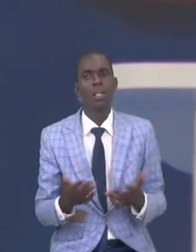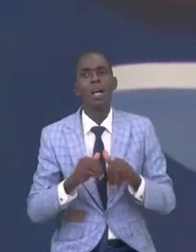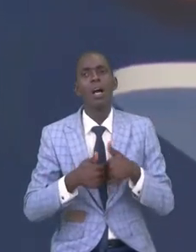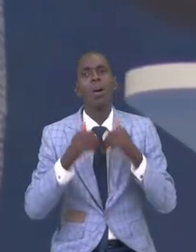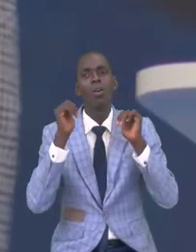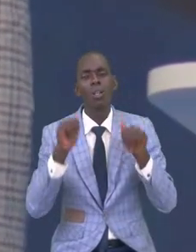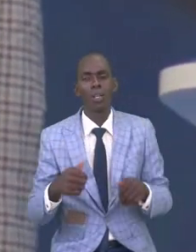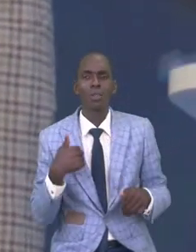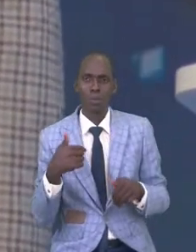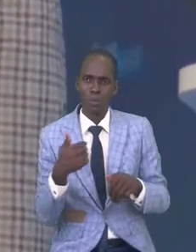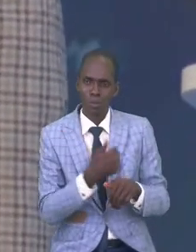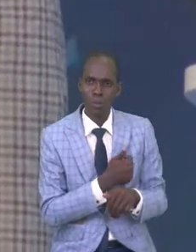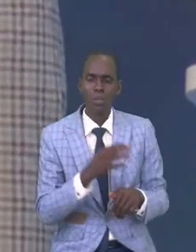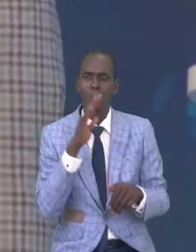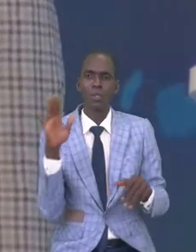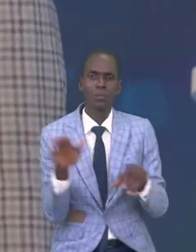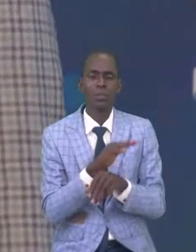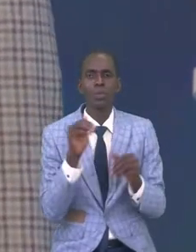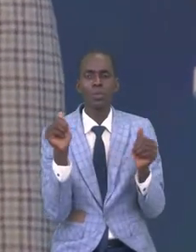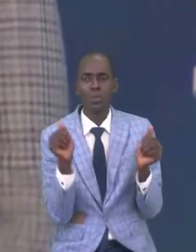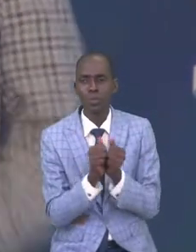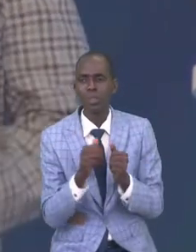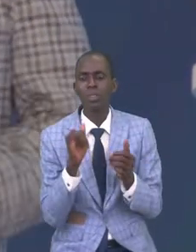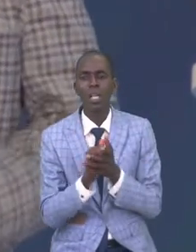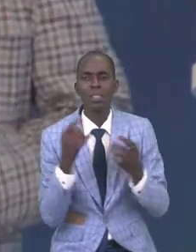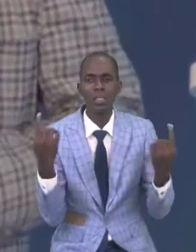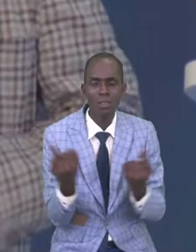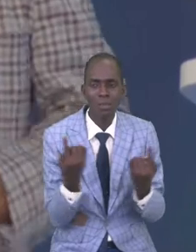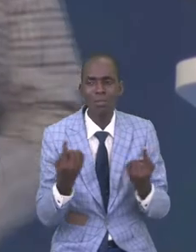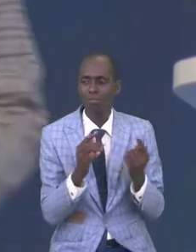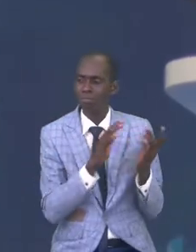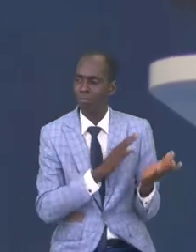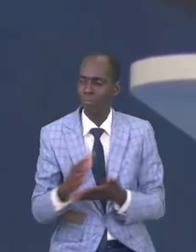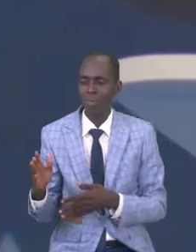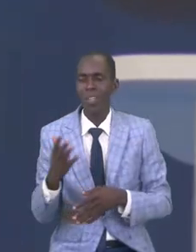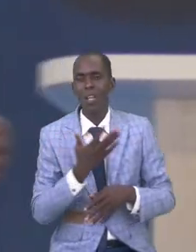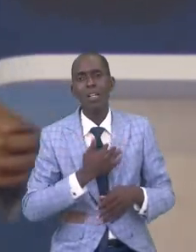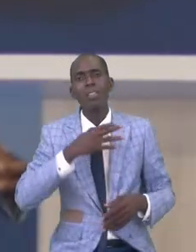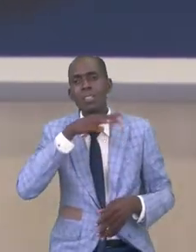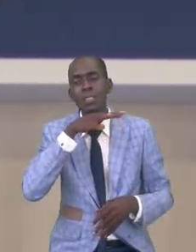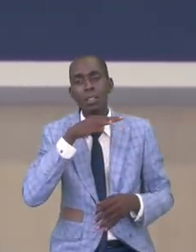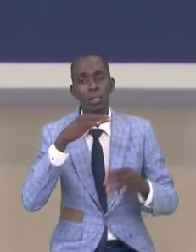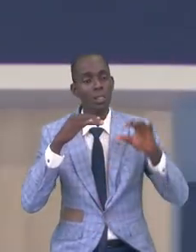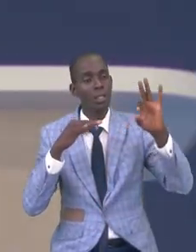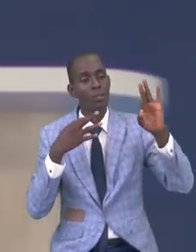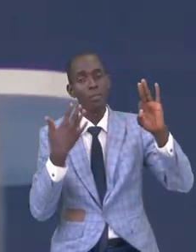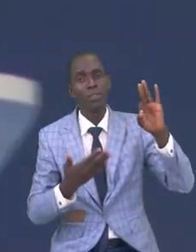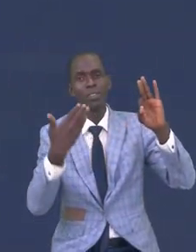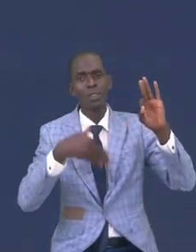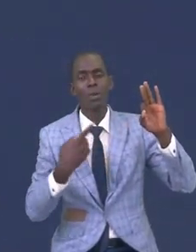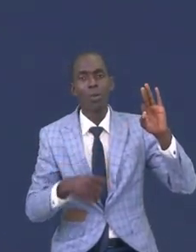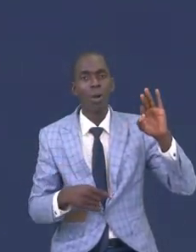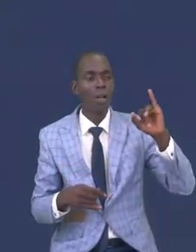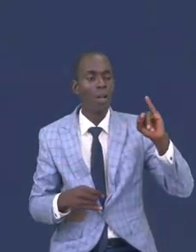of iniquity and negligence and filthiness? And then I is